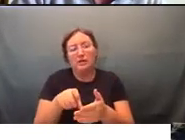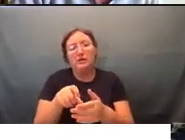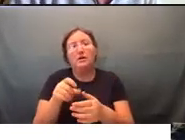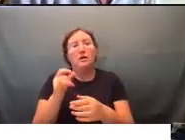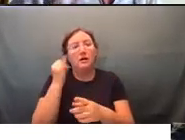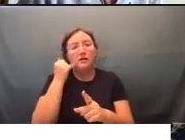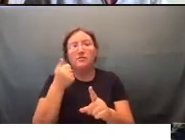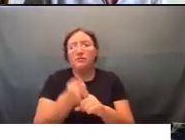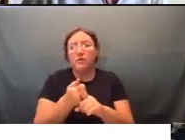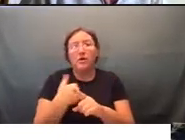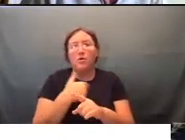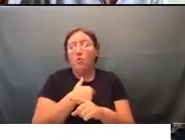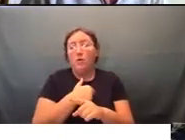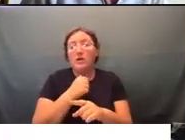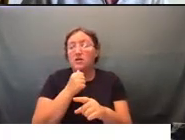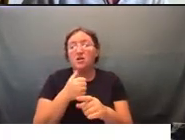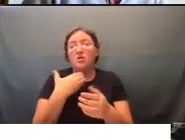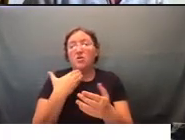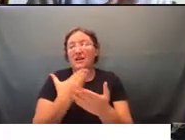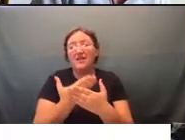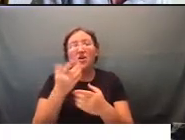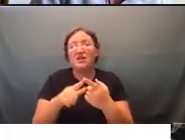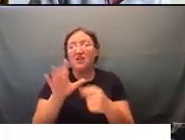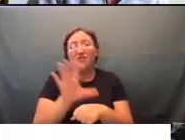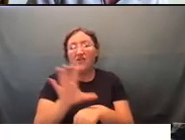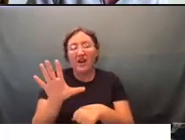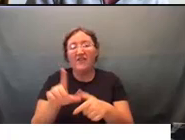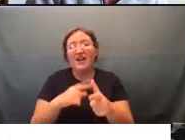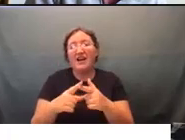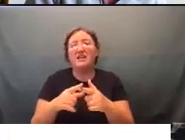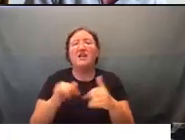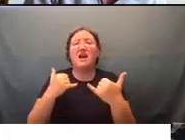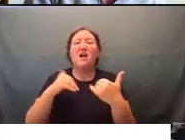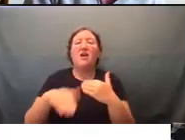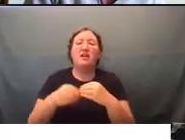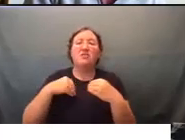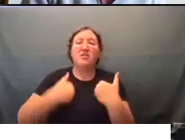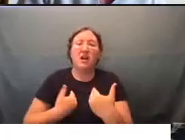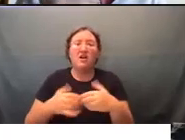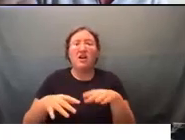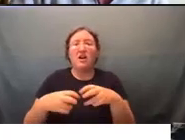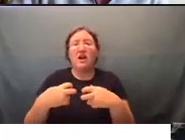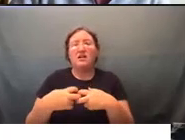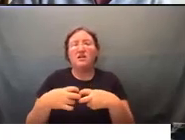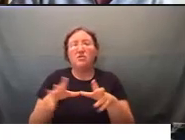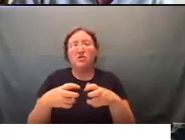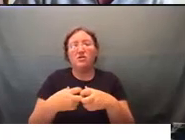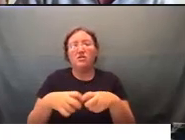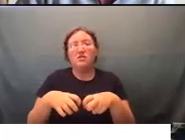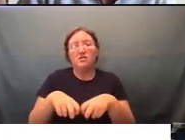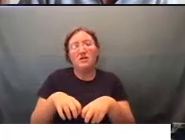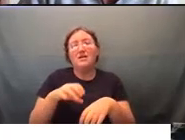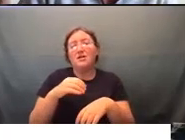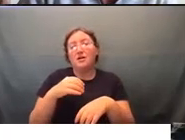we push it and we don't top out till 5, and someone rolls their ankle at 6 o'clock on the way down and we still have 6